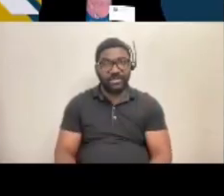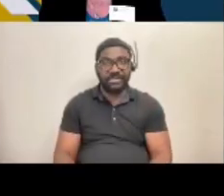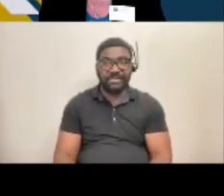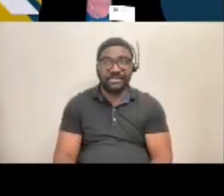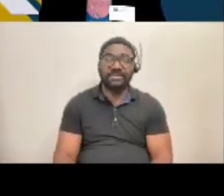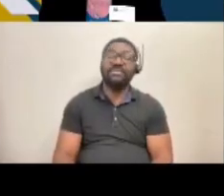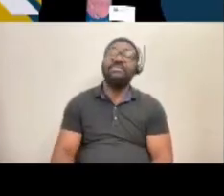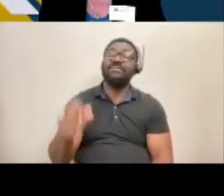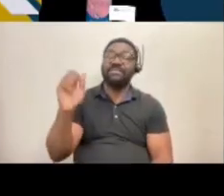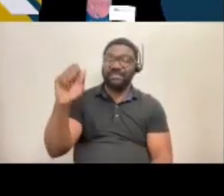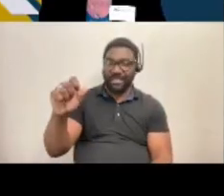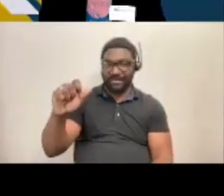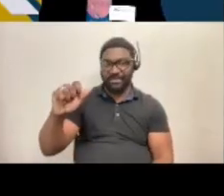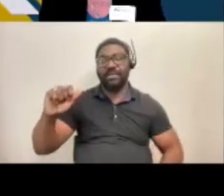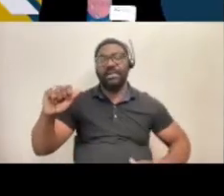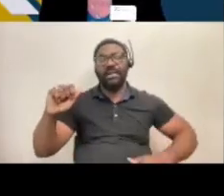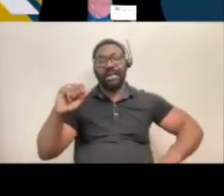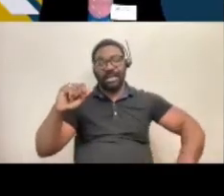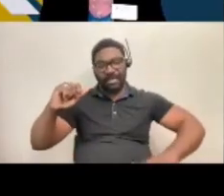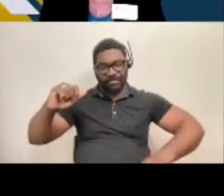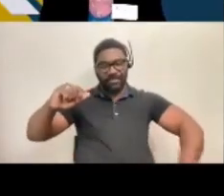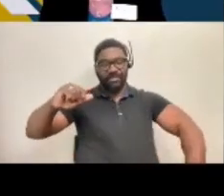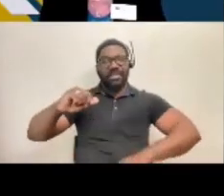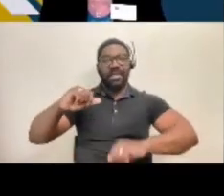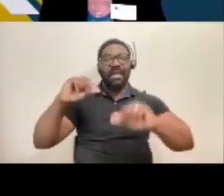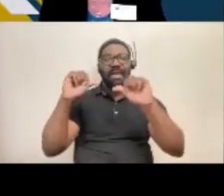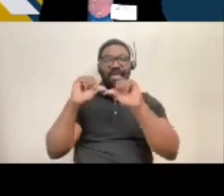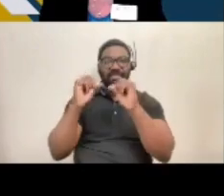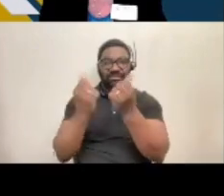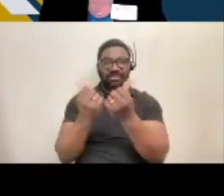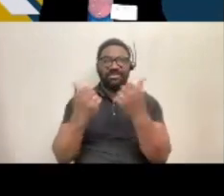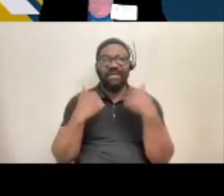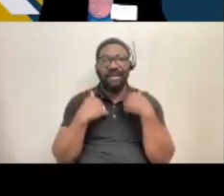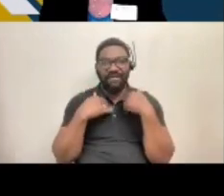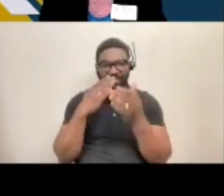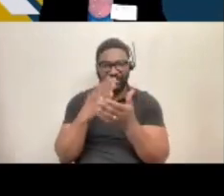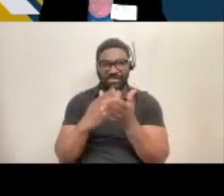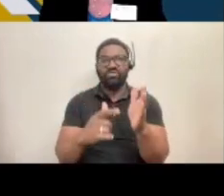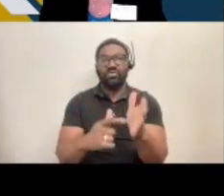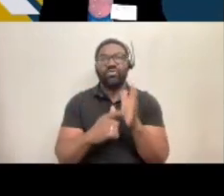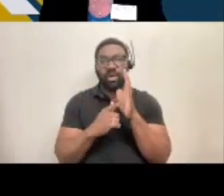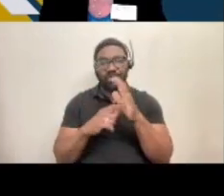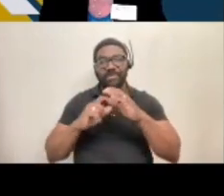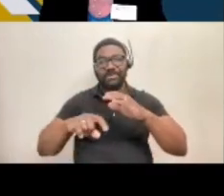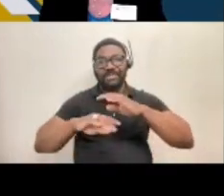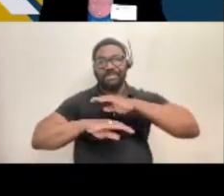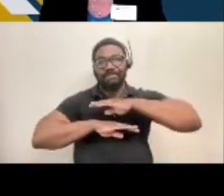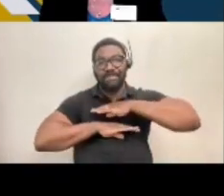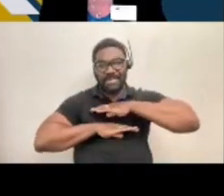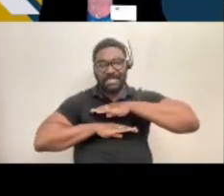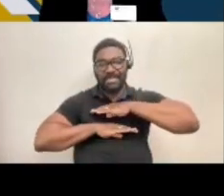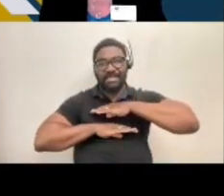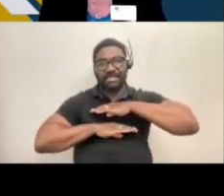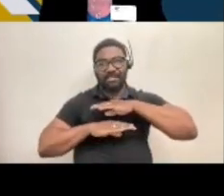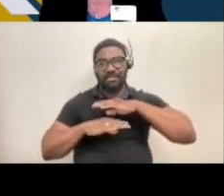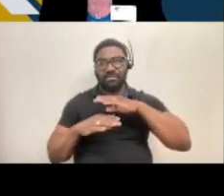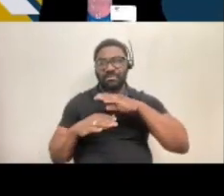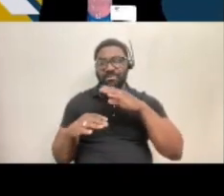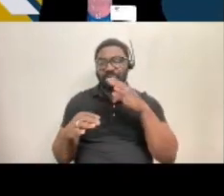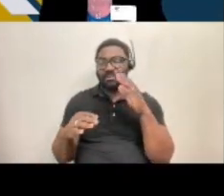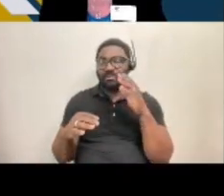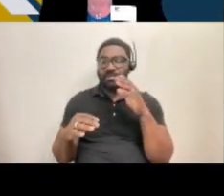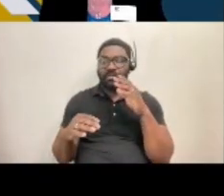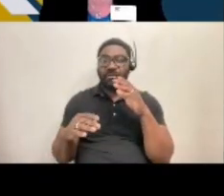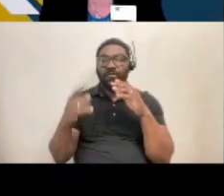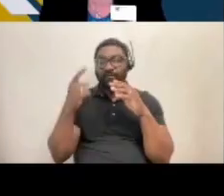So yes, agencies do have requirements that they need to meet as far as like different